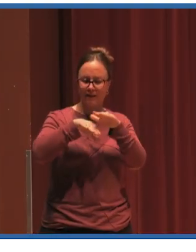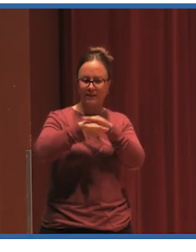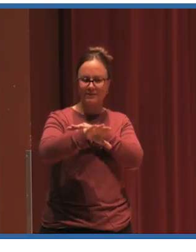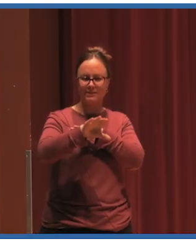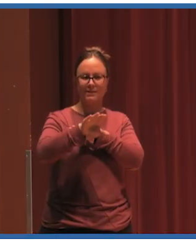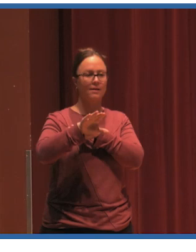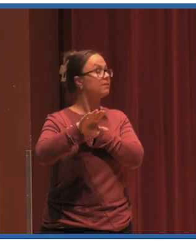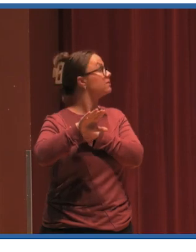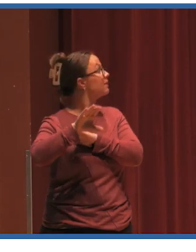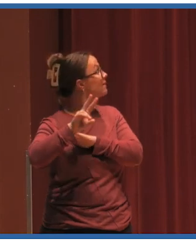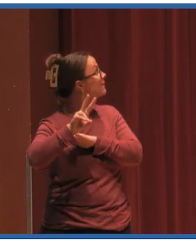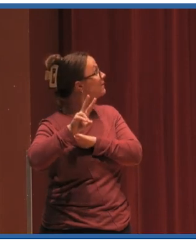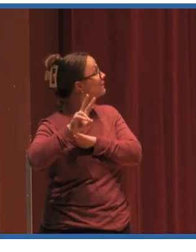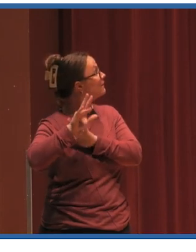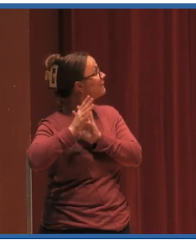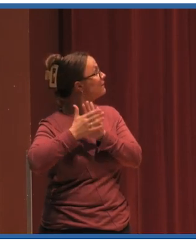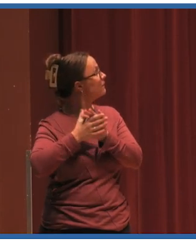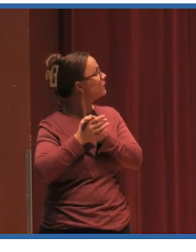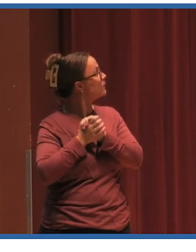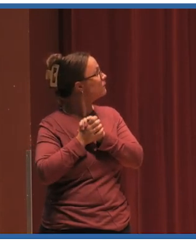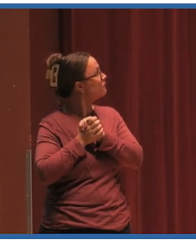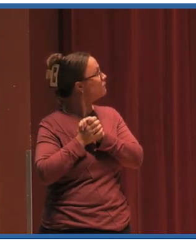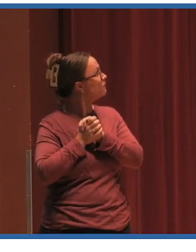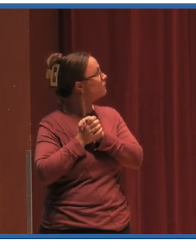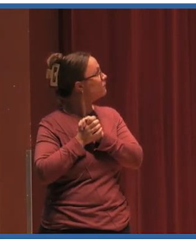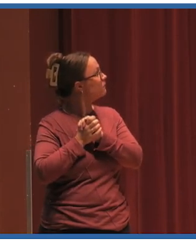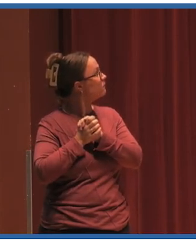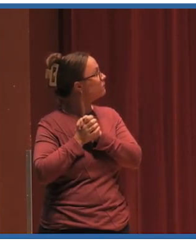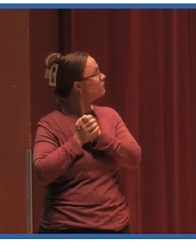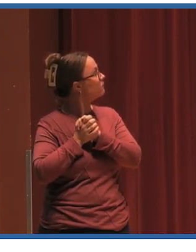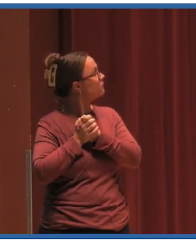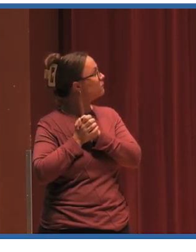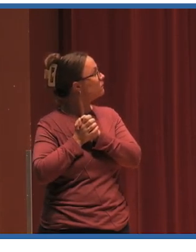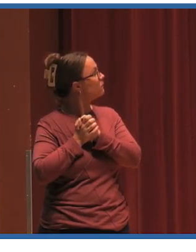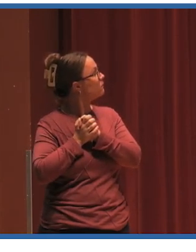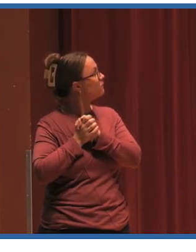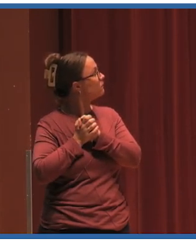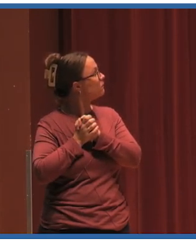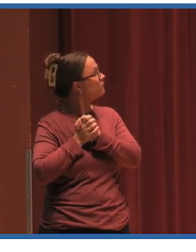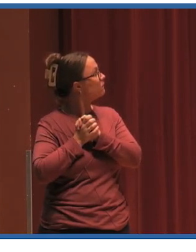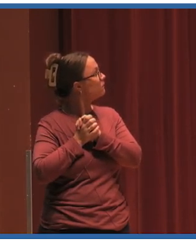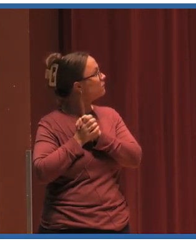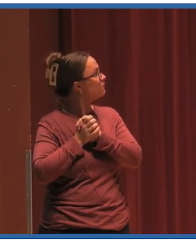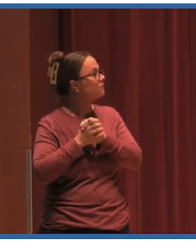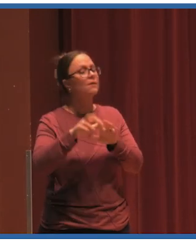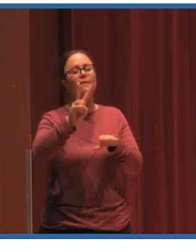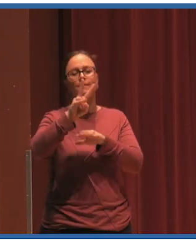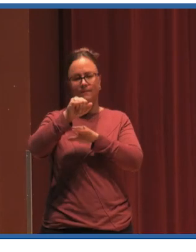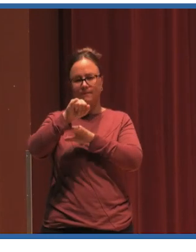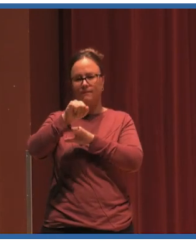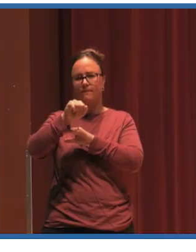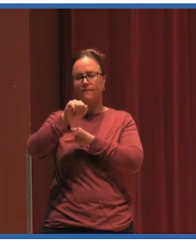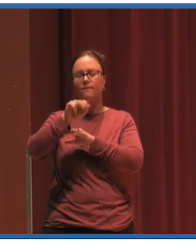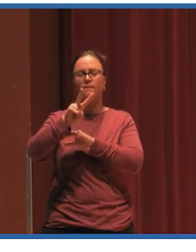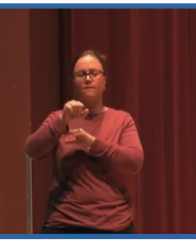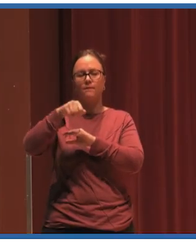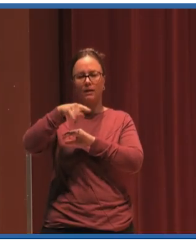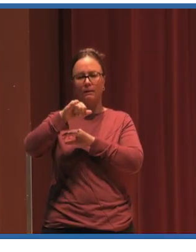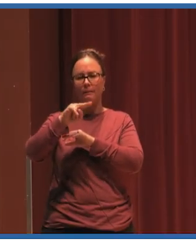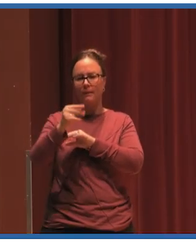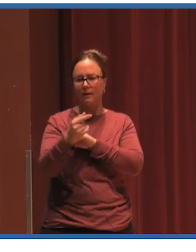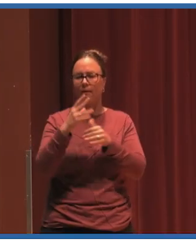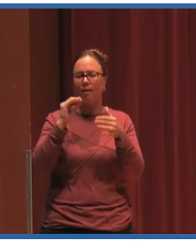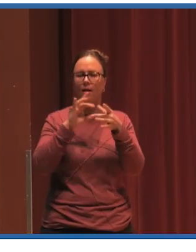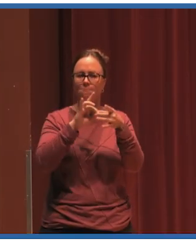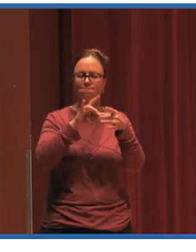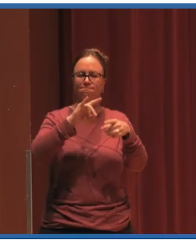vaping-related data and how we could potentially think about that as a precursor to tobacco use, et cetera. Phone a